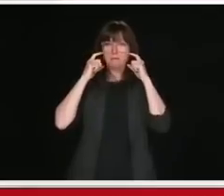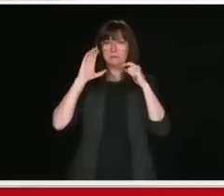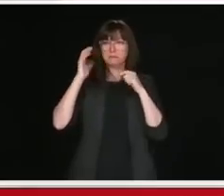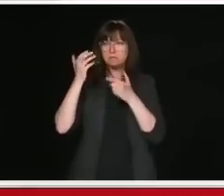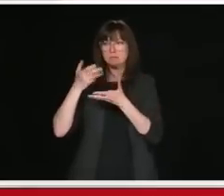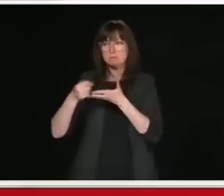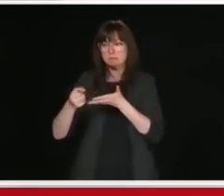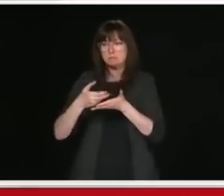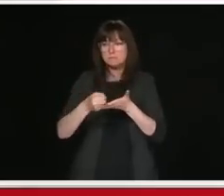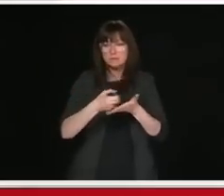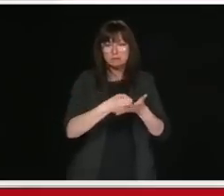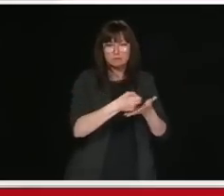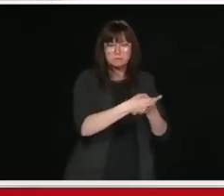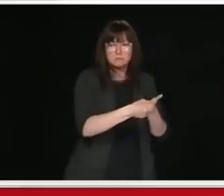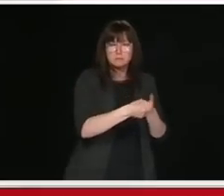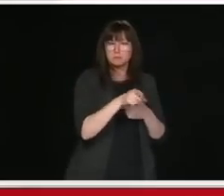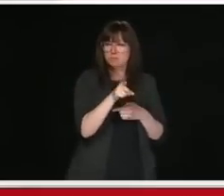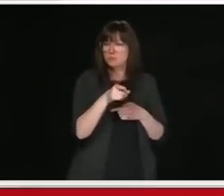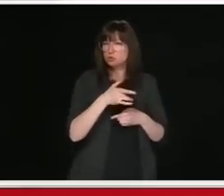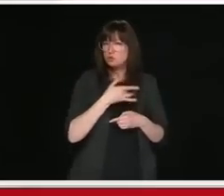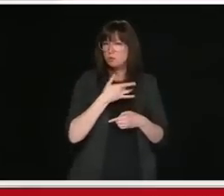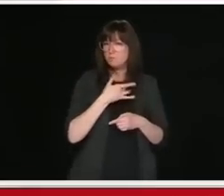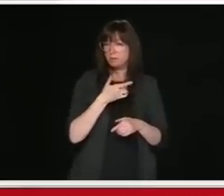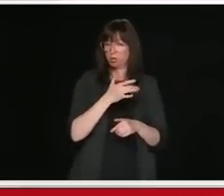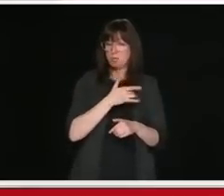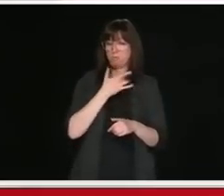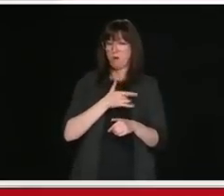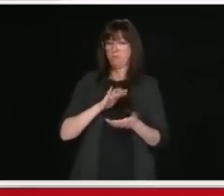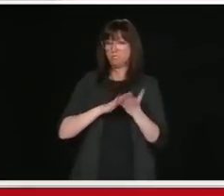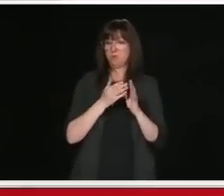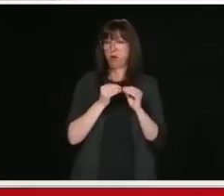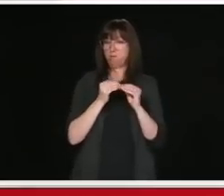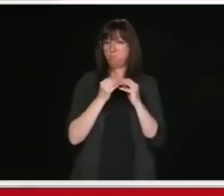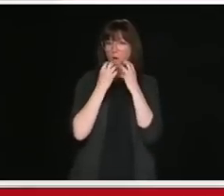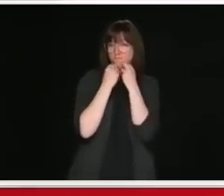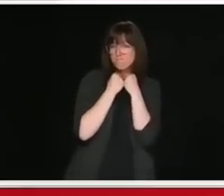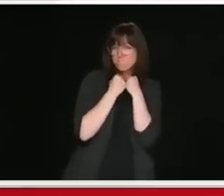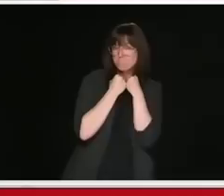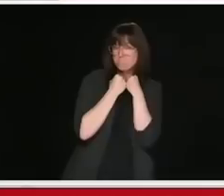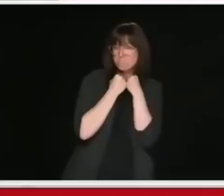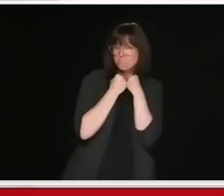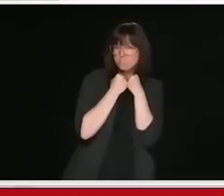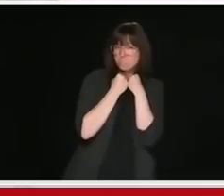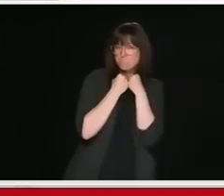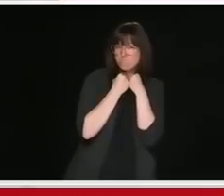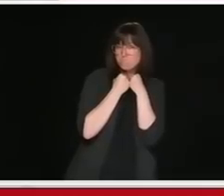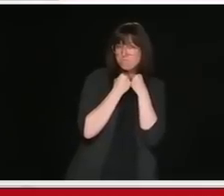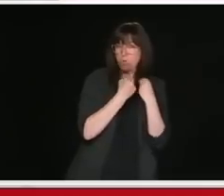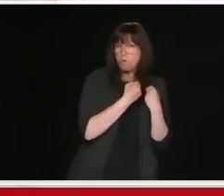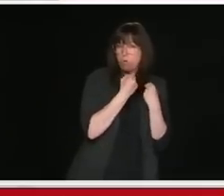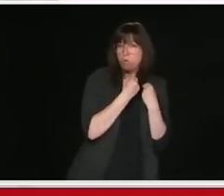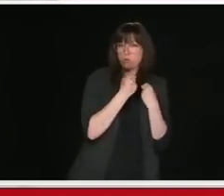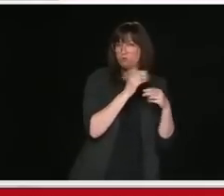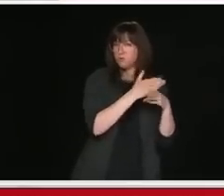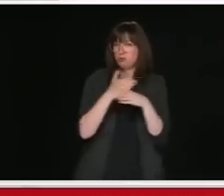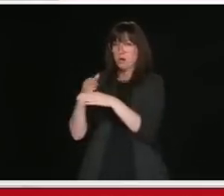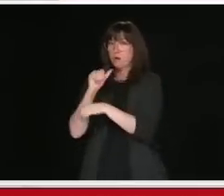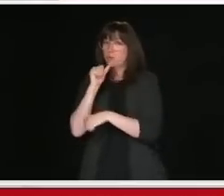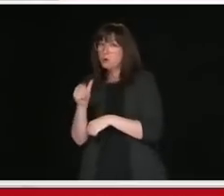equipment are scarce. So do you fear that provinces will be more protective of their material and won't